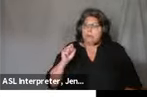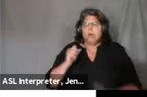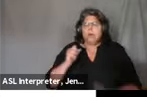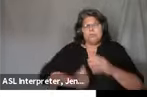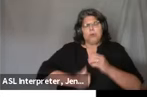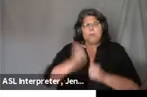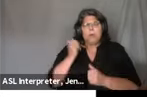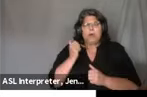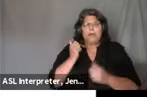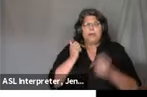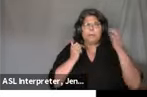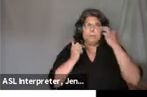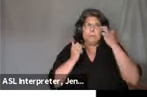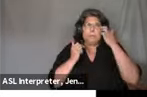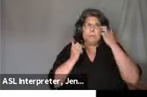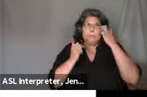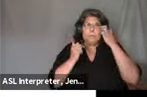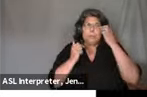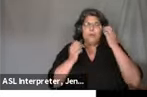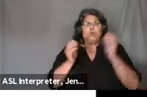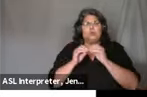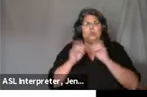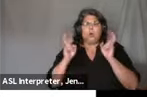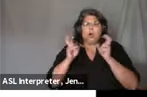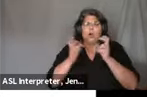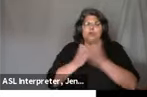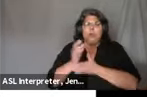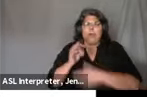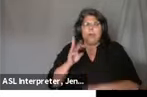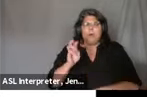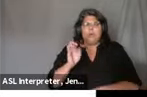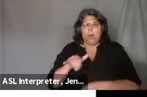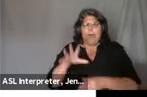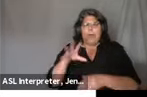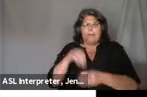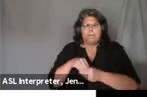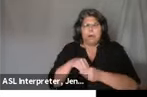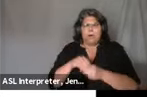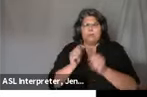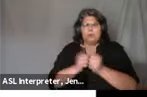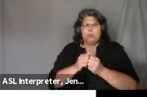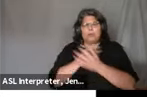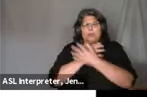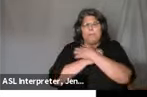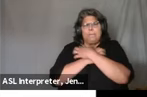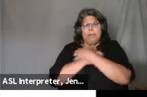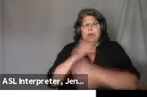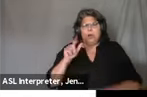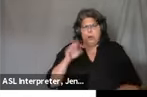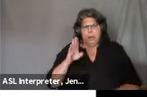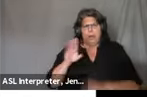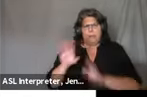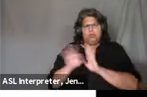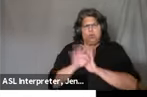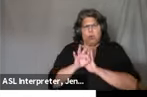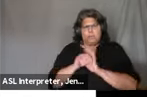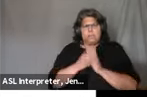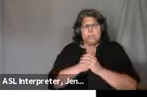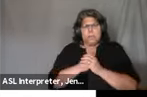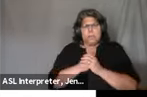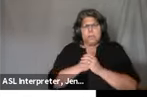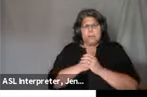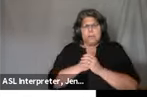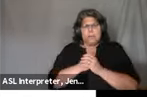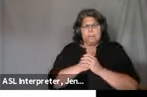There's more right-of-way involved with the Bear Cub alternative, as well as it's a